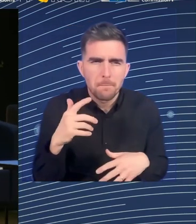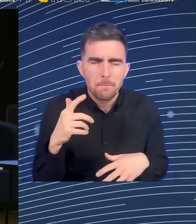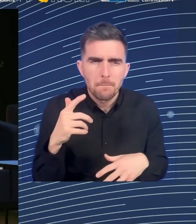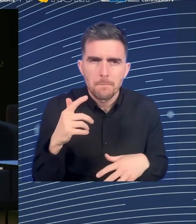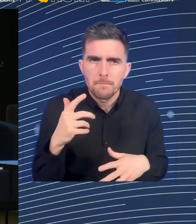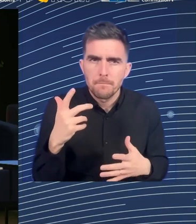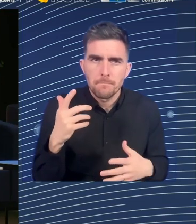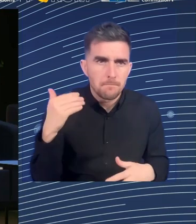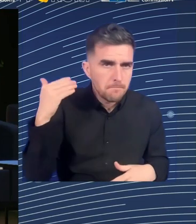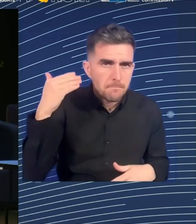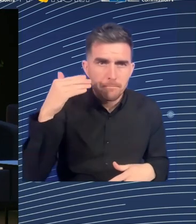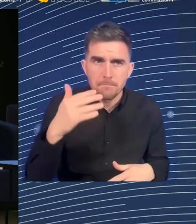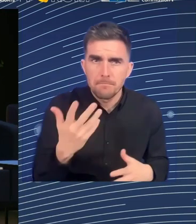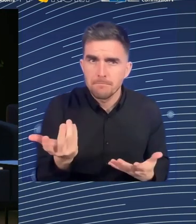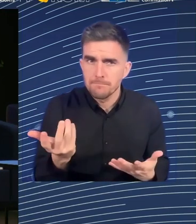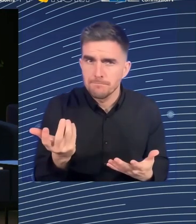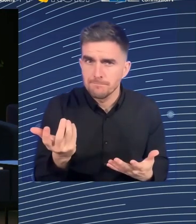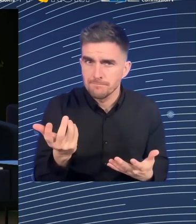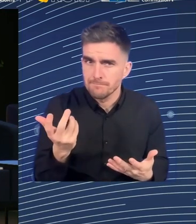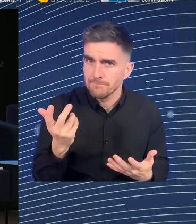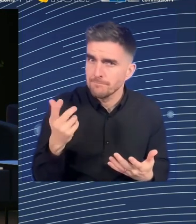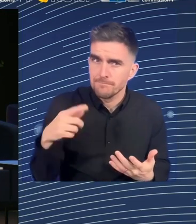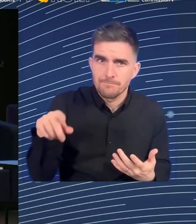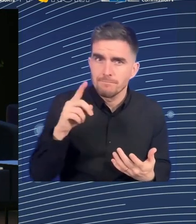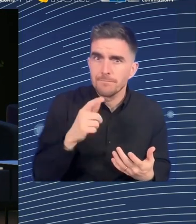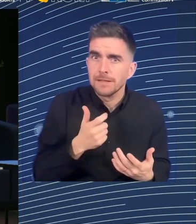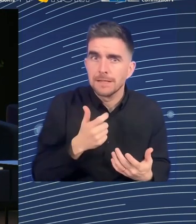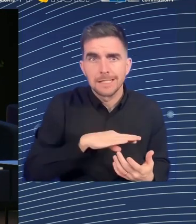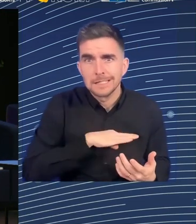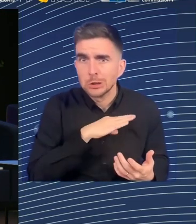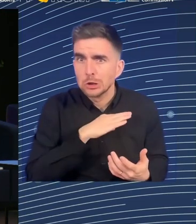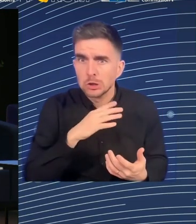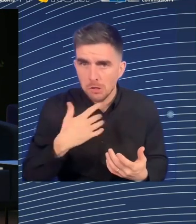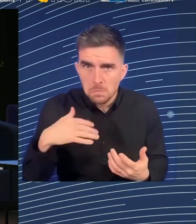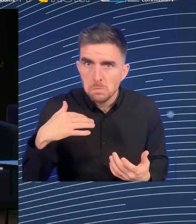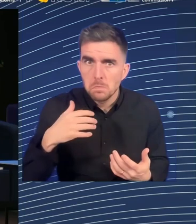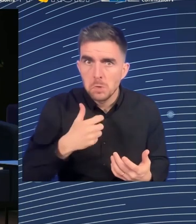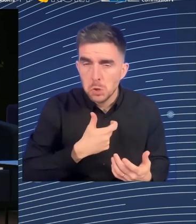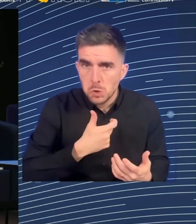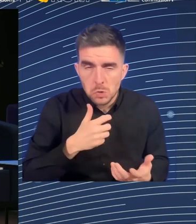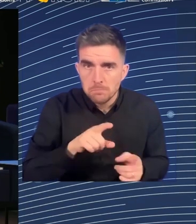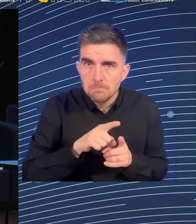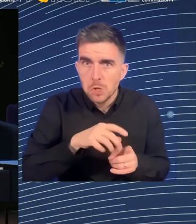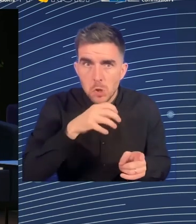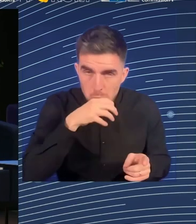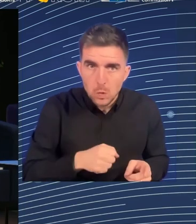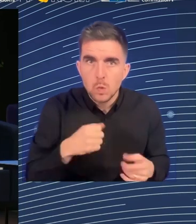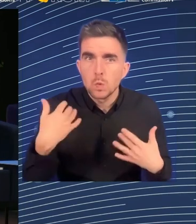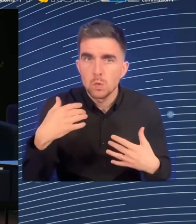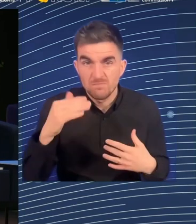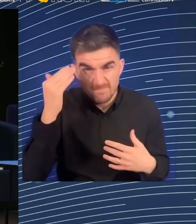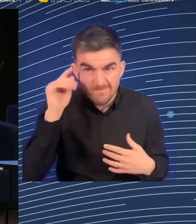rates will be stronger for some occupations like the others than others. And now I would like to highlight two cases. The one is